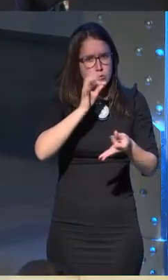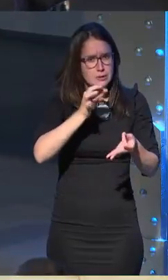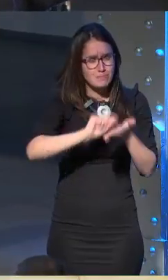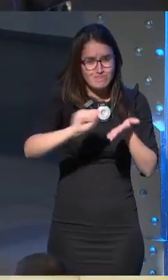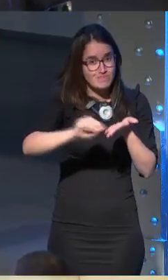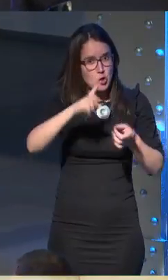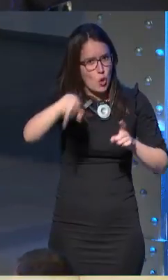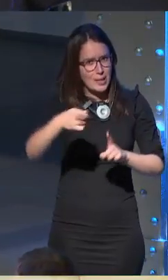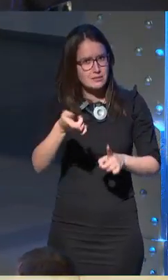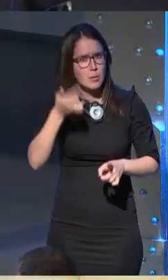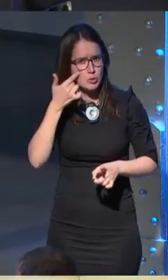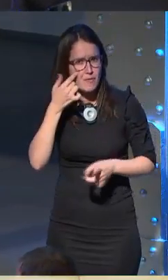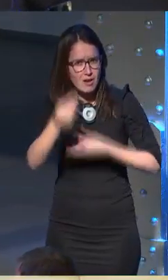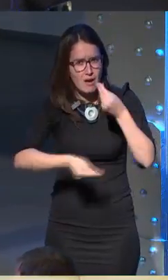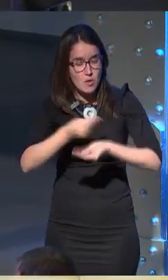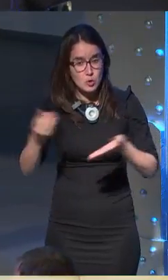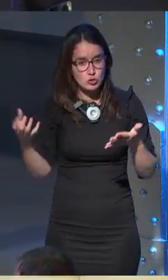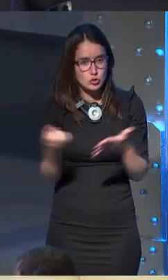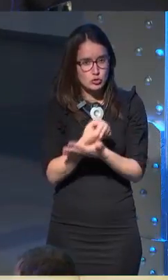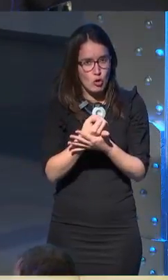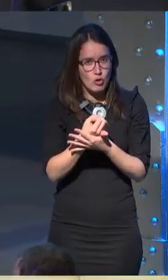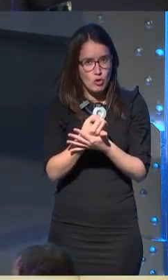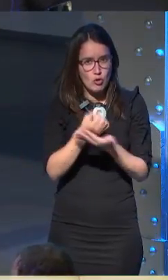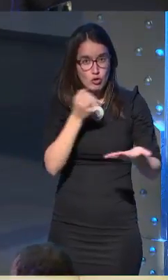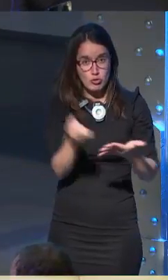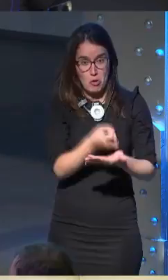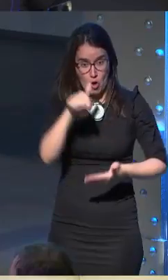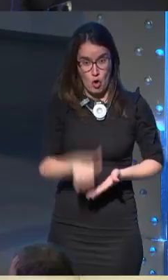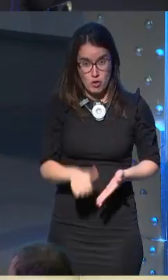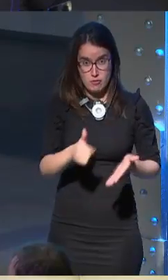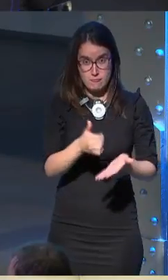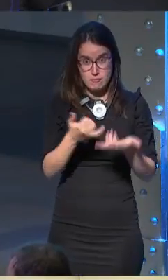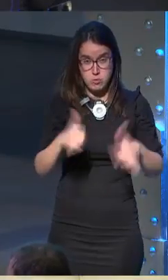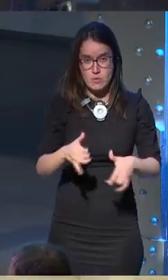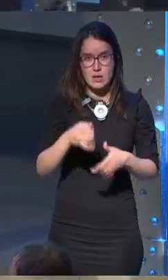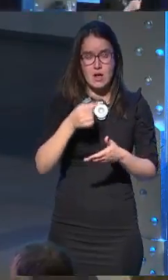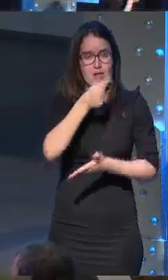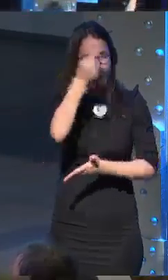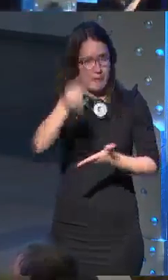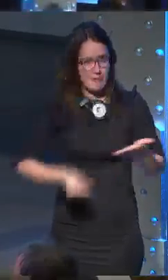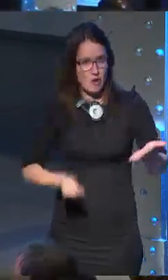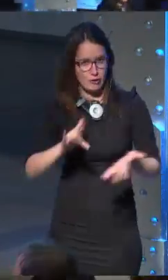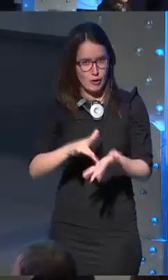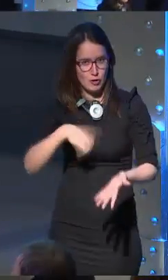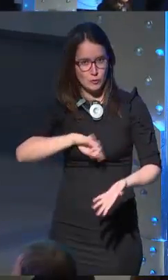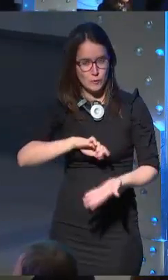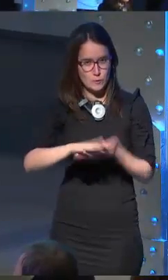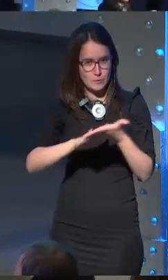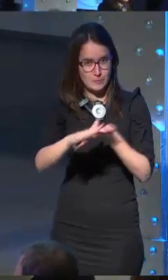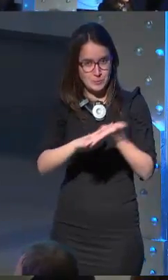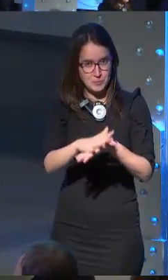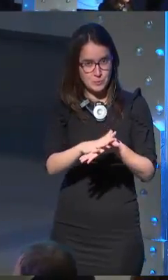actually taking notes. Let's take a look at what he's doing, because throughout this event, Enrique will be drawing